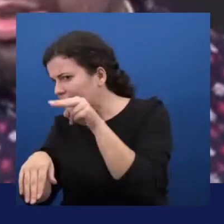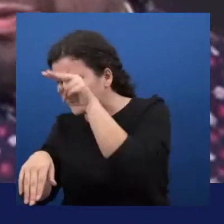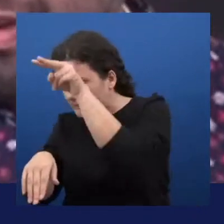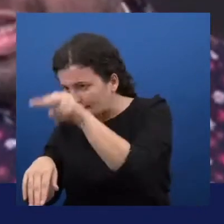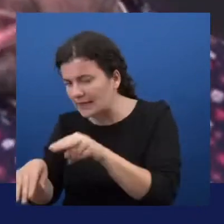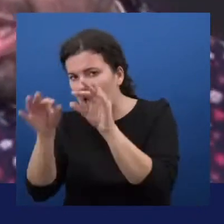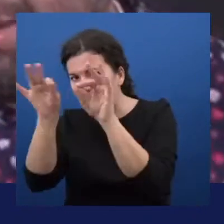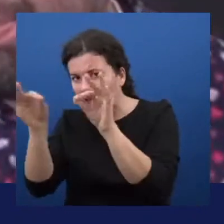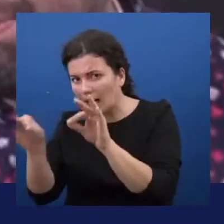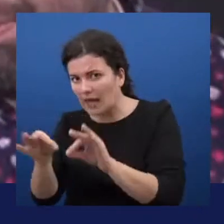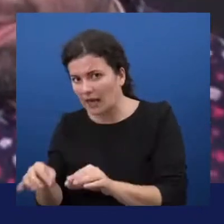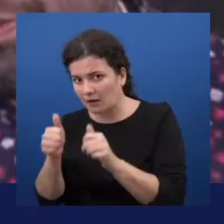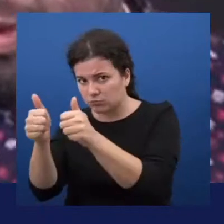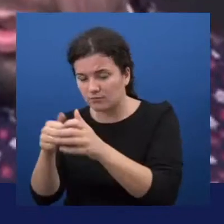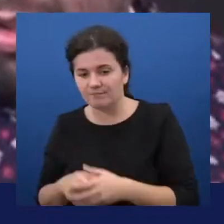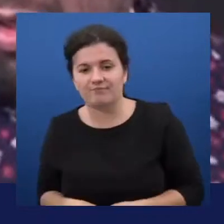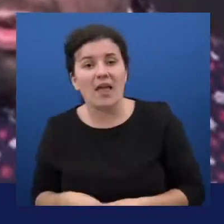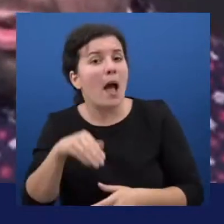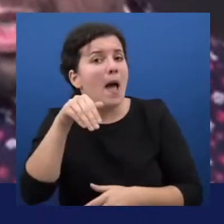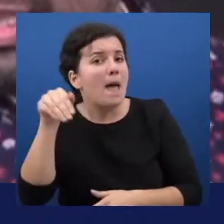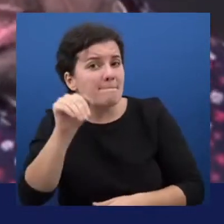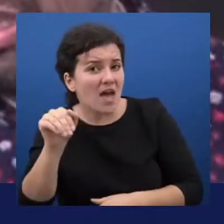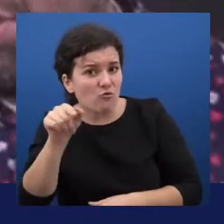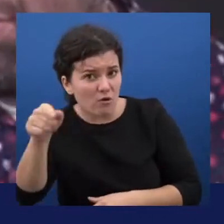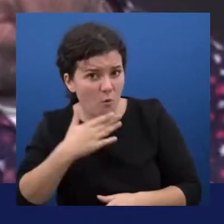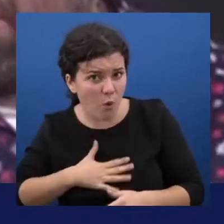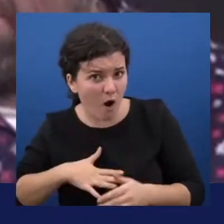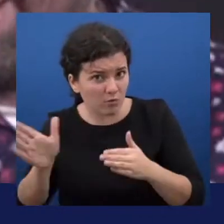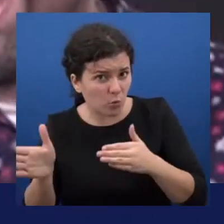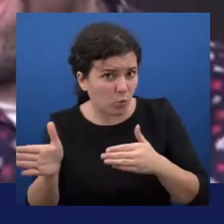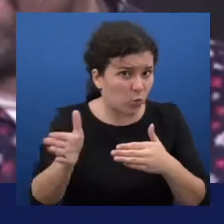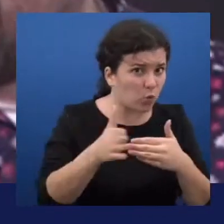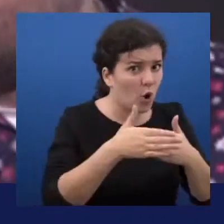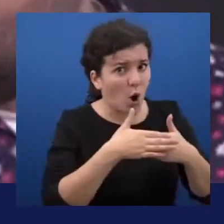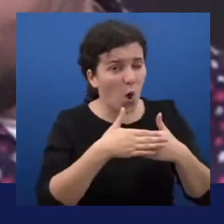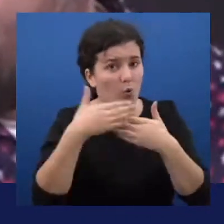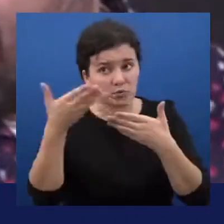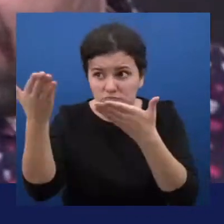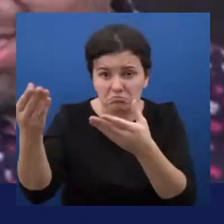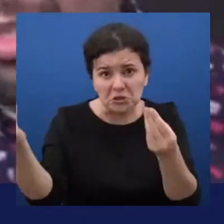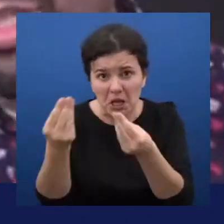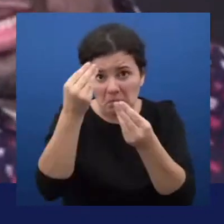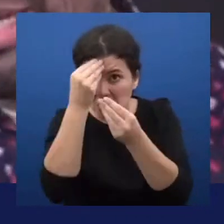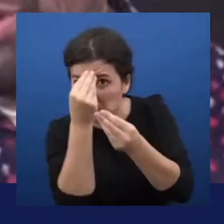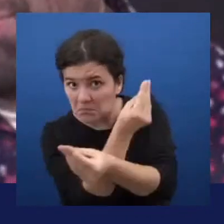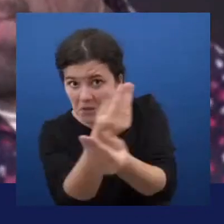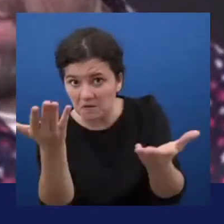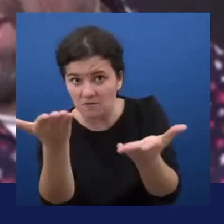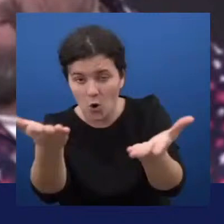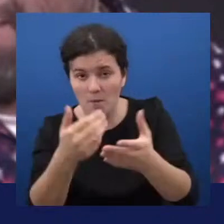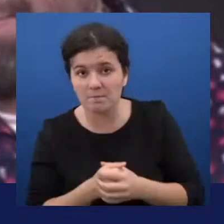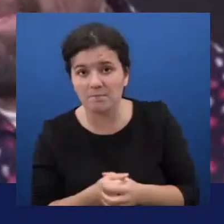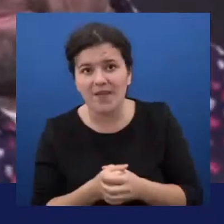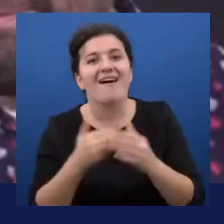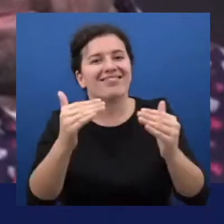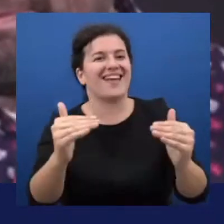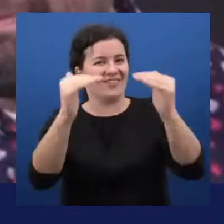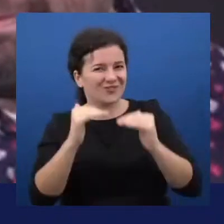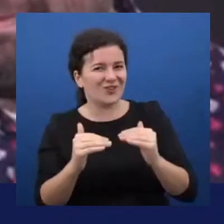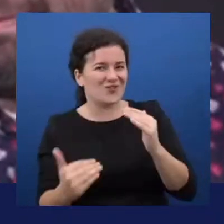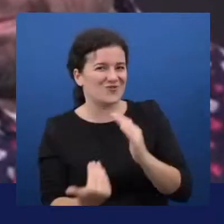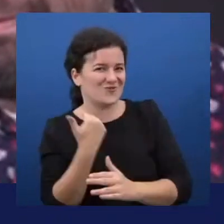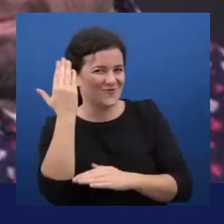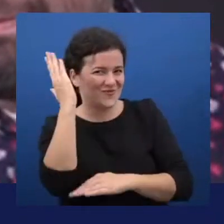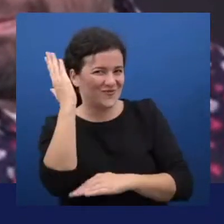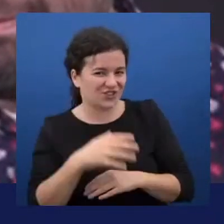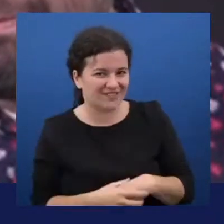to finish up before we start transitioning over to the next session that I'm super excited about? I